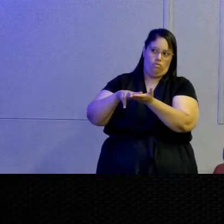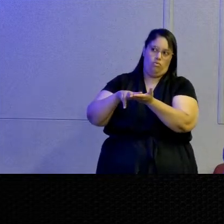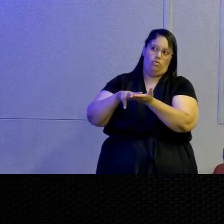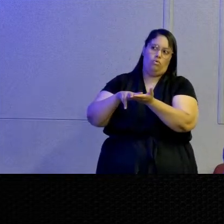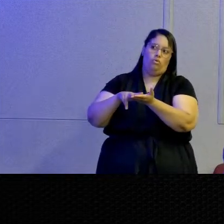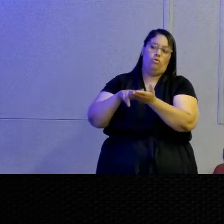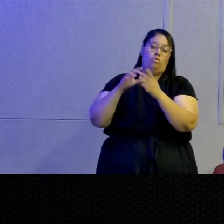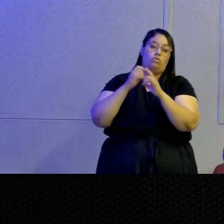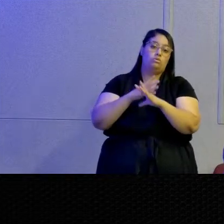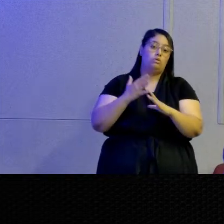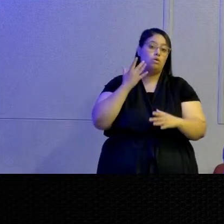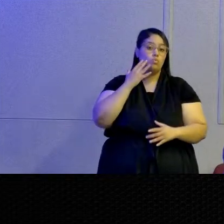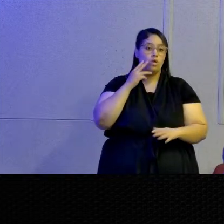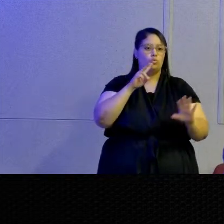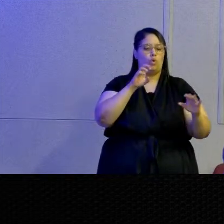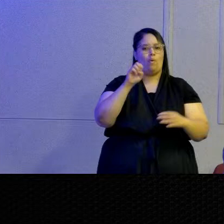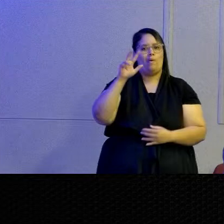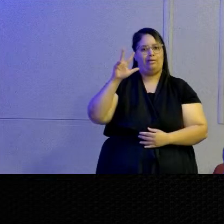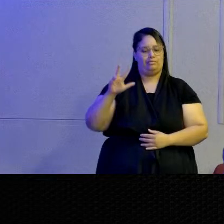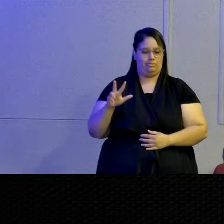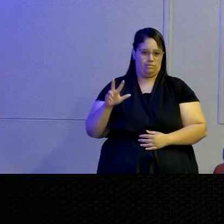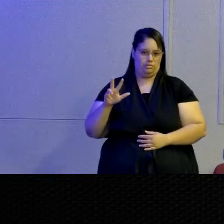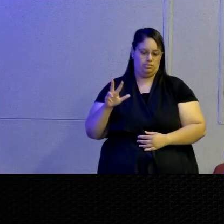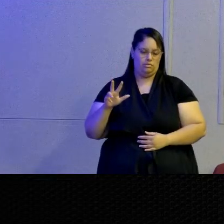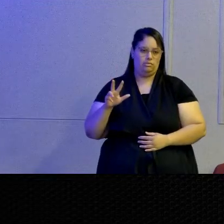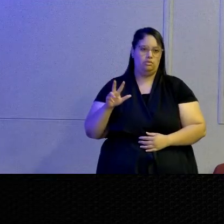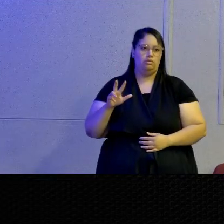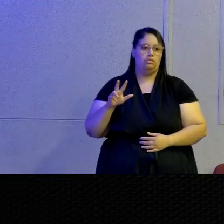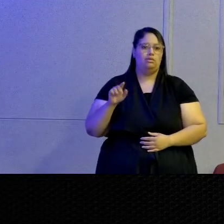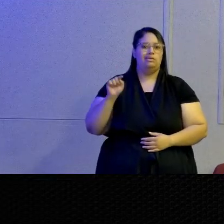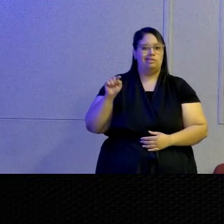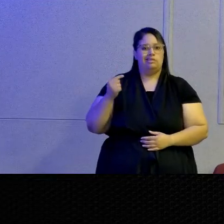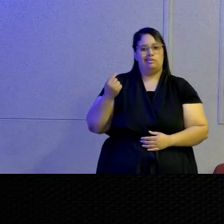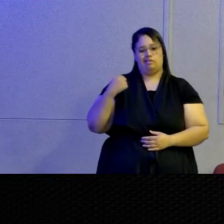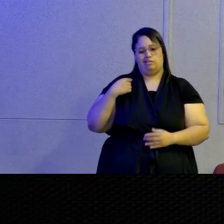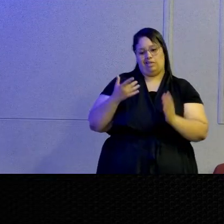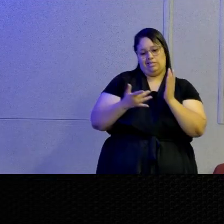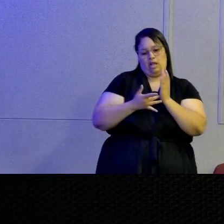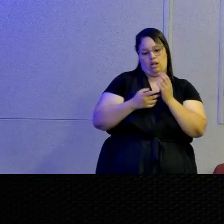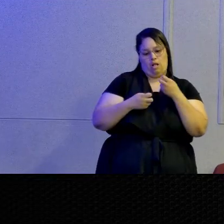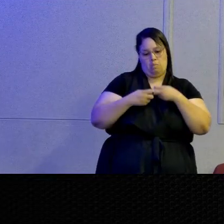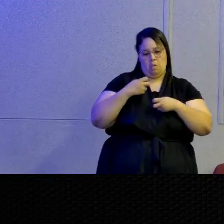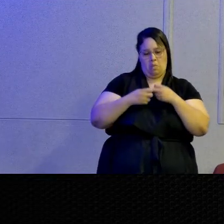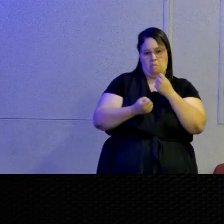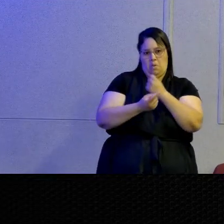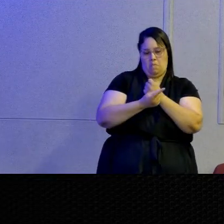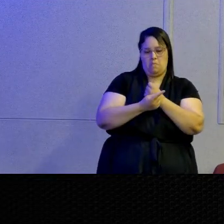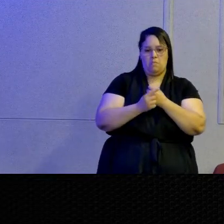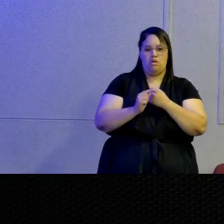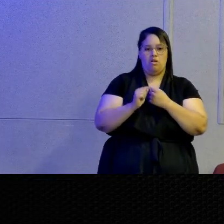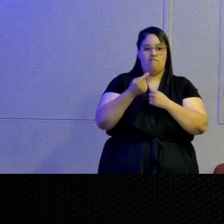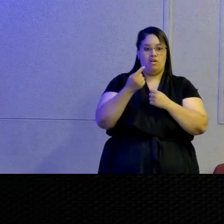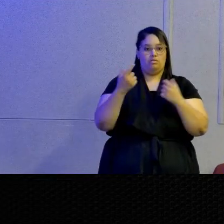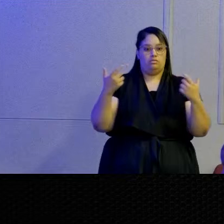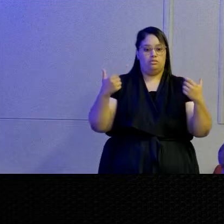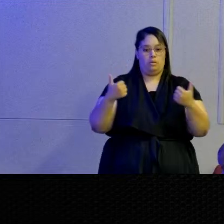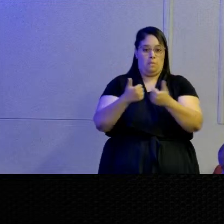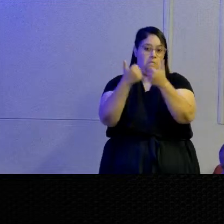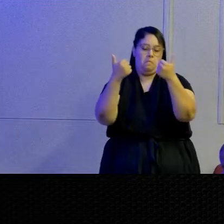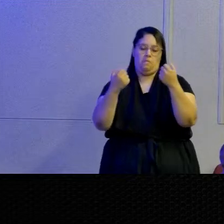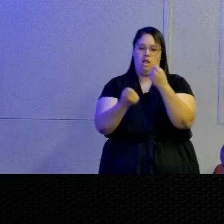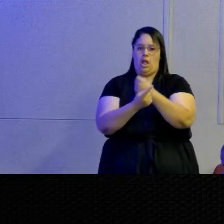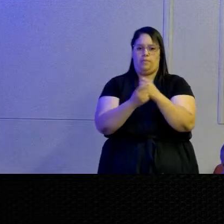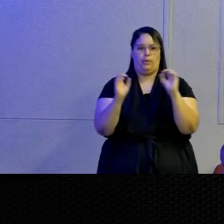It started up in 2008. There was a technical problem. The first collisions didn't take place until